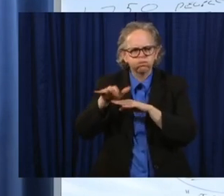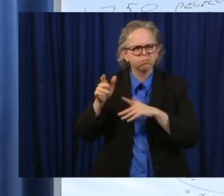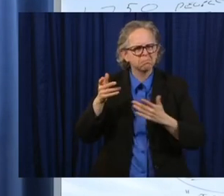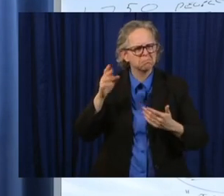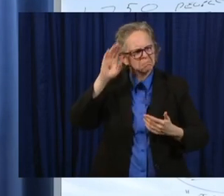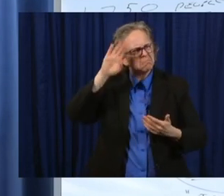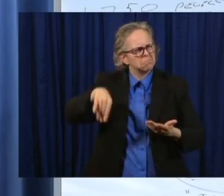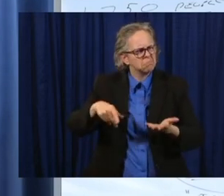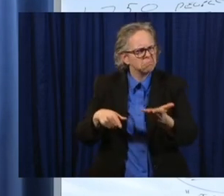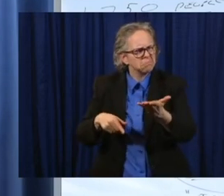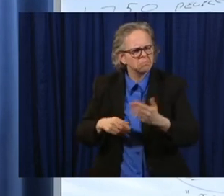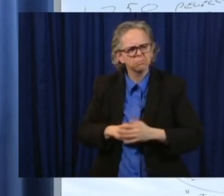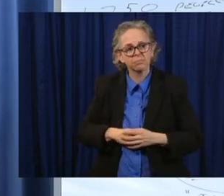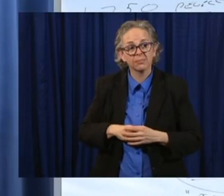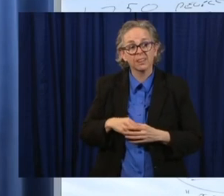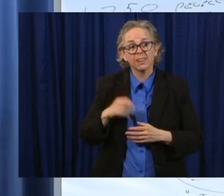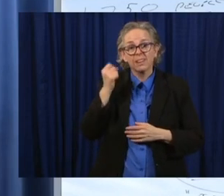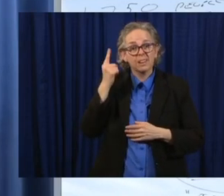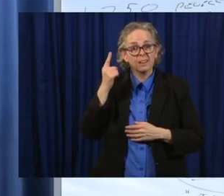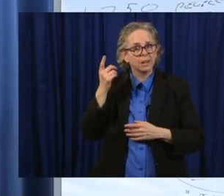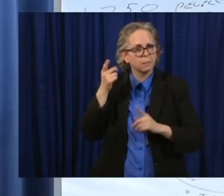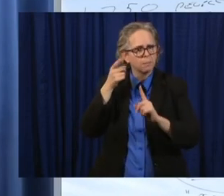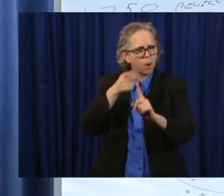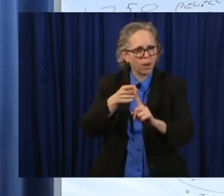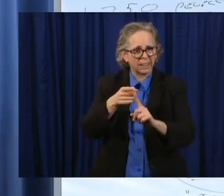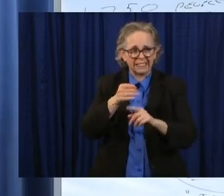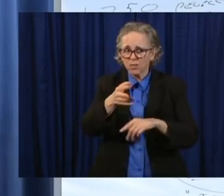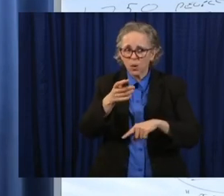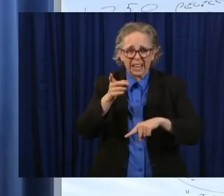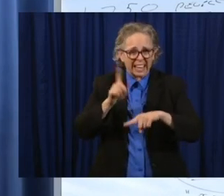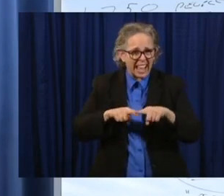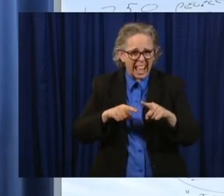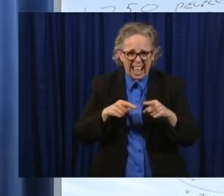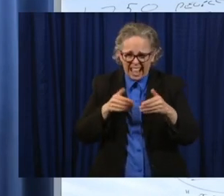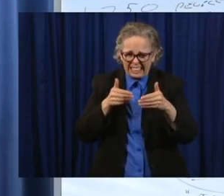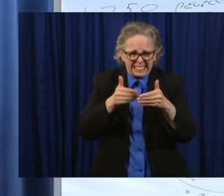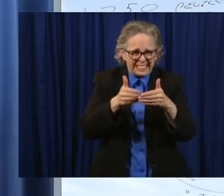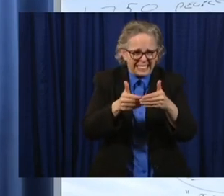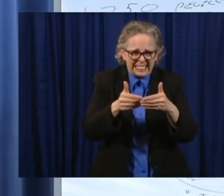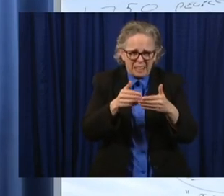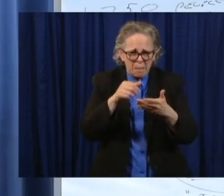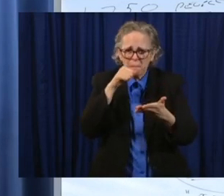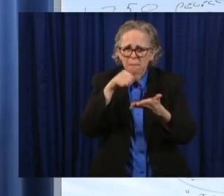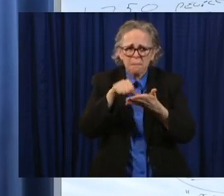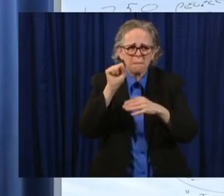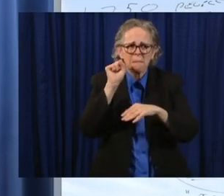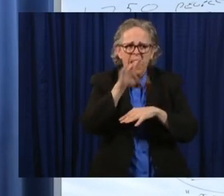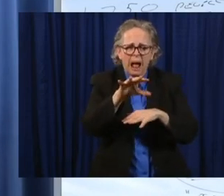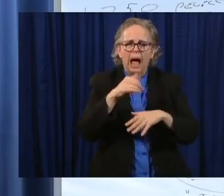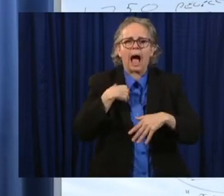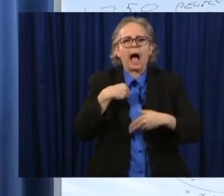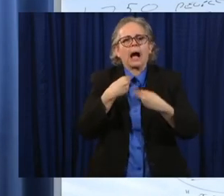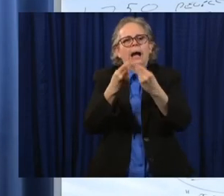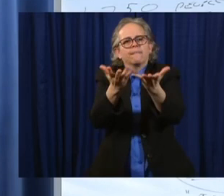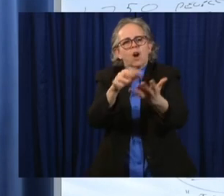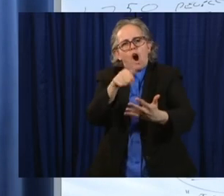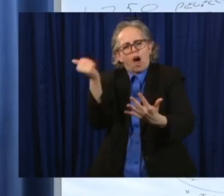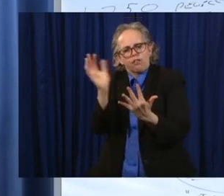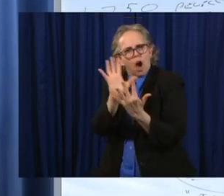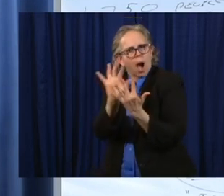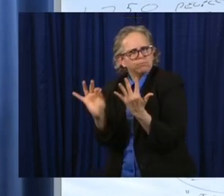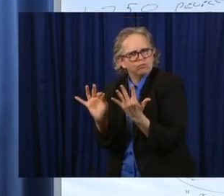State is there are other things that you can do. Certainly you can do, if you do not, get that ballot, you can then go to the Board of